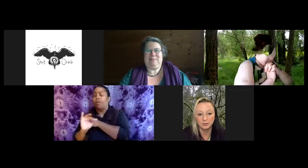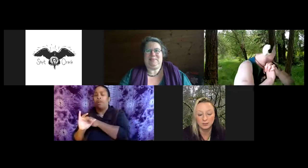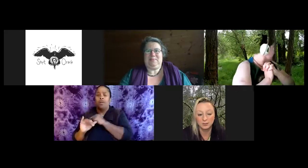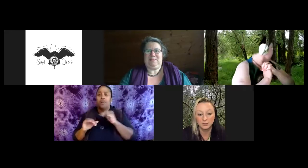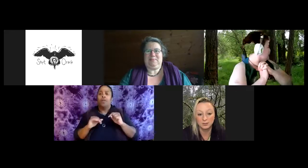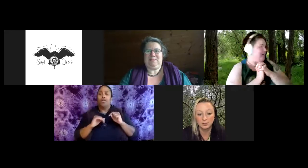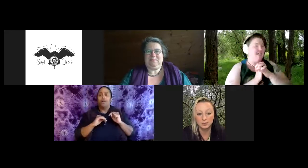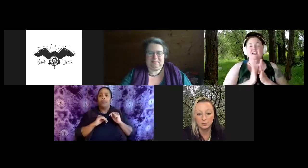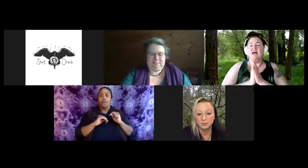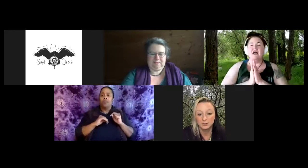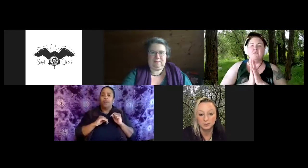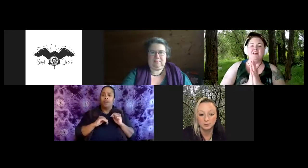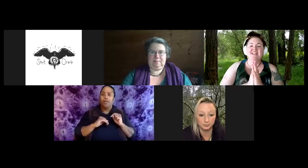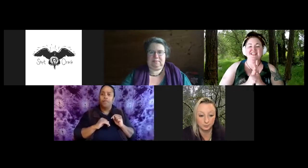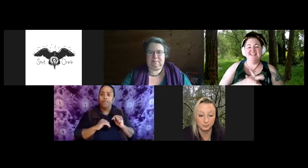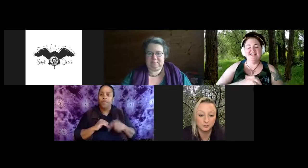Please don't wreck things. Love you. Okay.